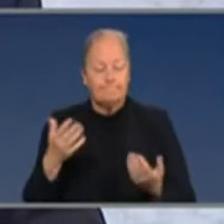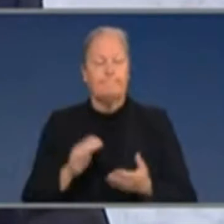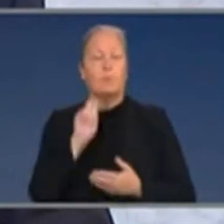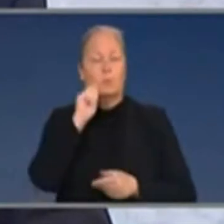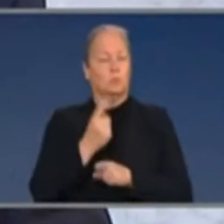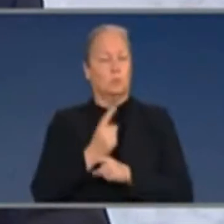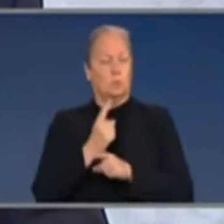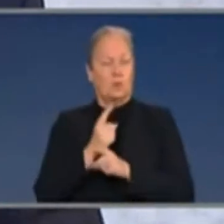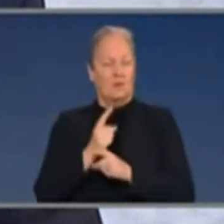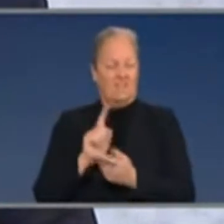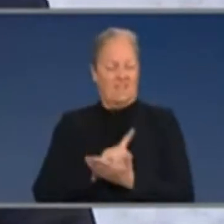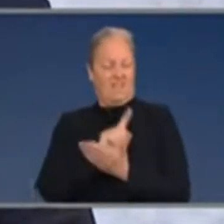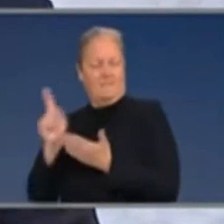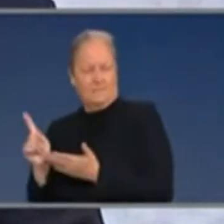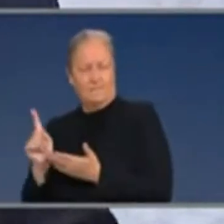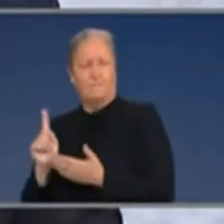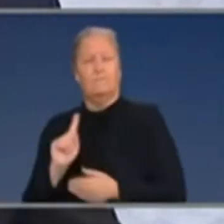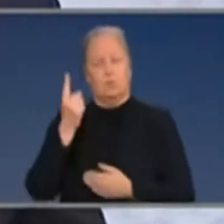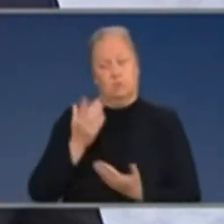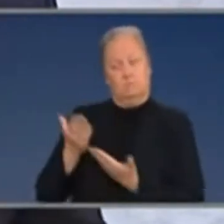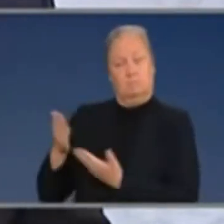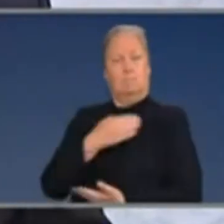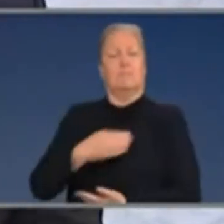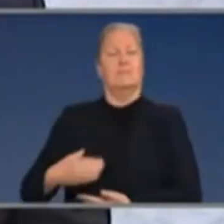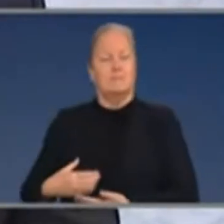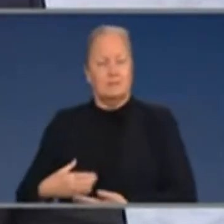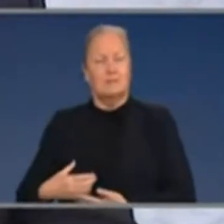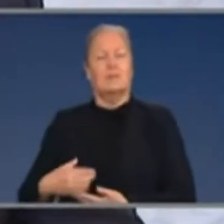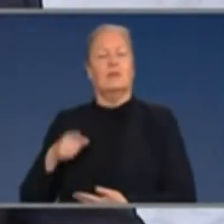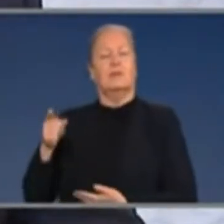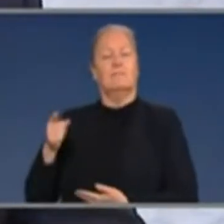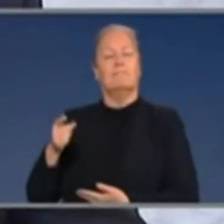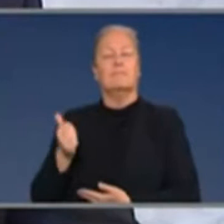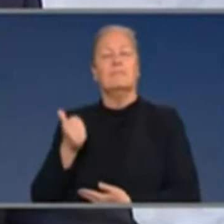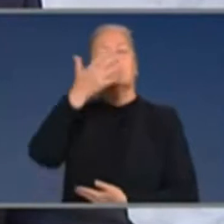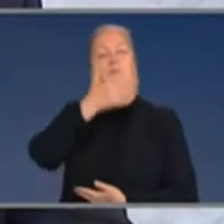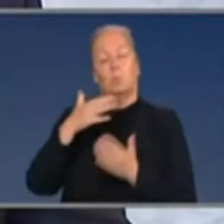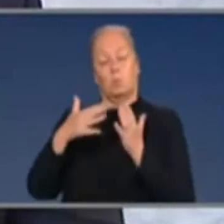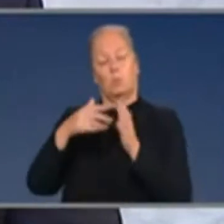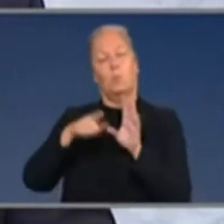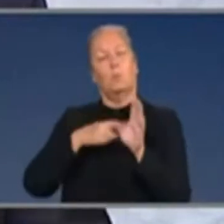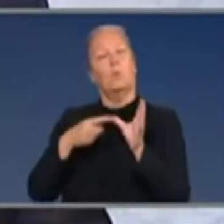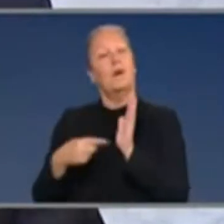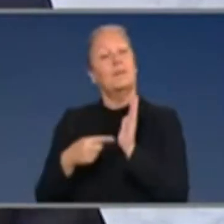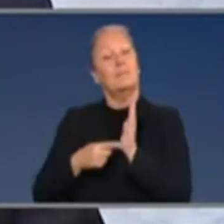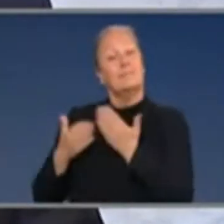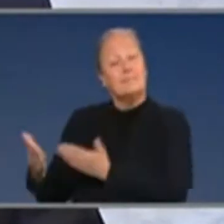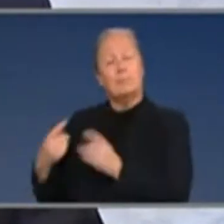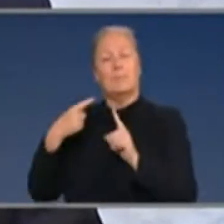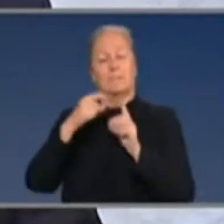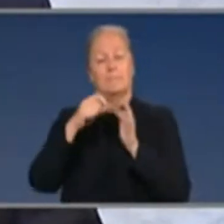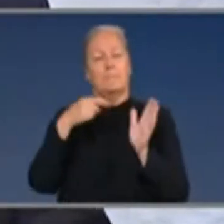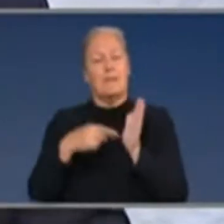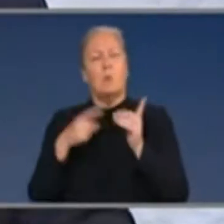after I have addressed the issues with Minister Wyatt and Pat Turner on the announcements